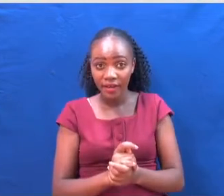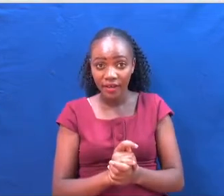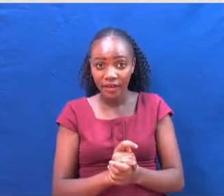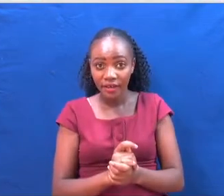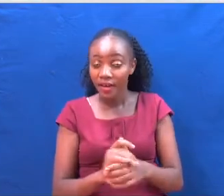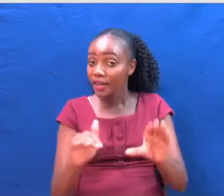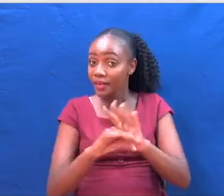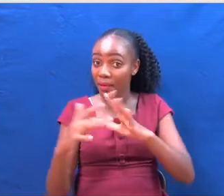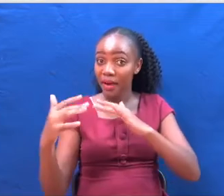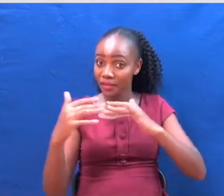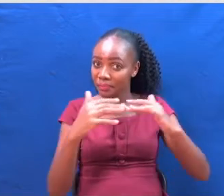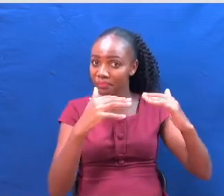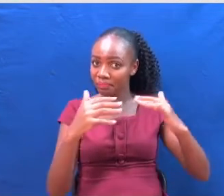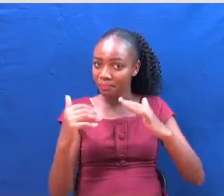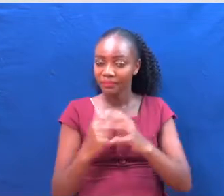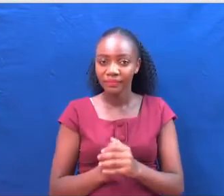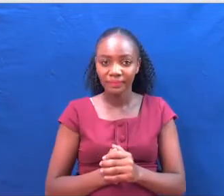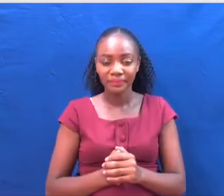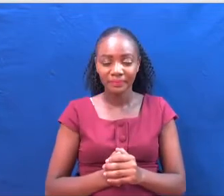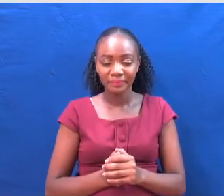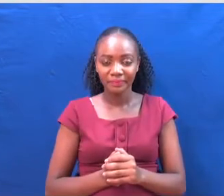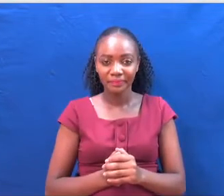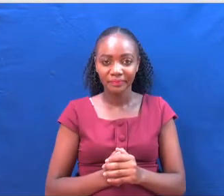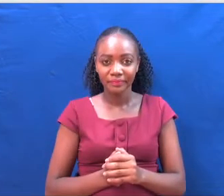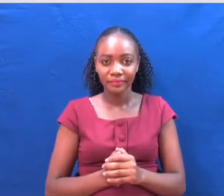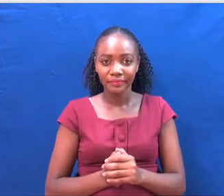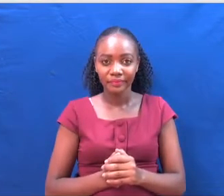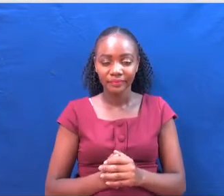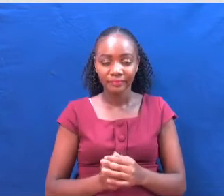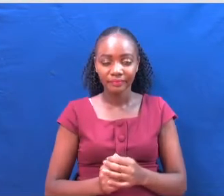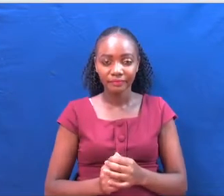that they know. There's no way you can see people doing like this and then you fail to understand